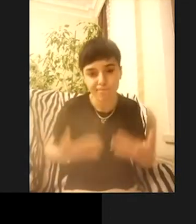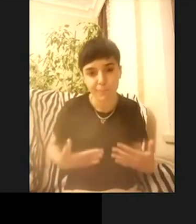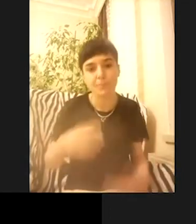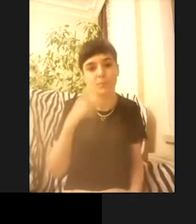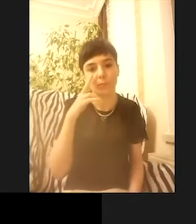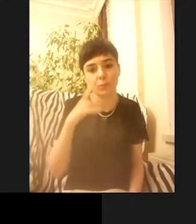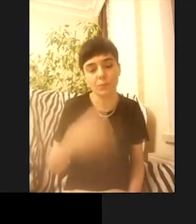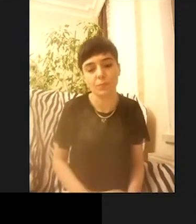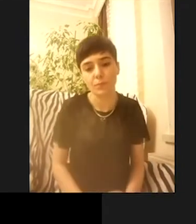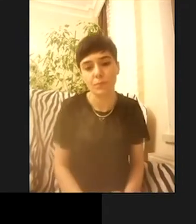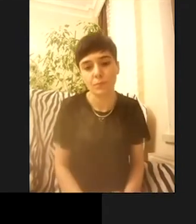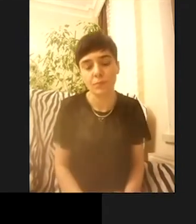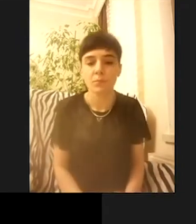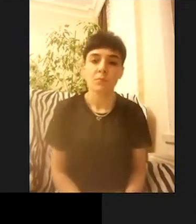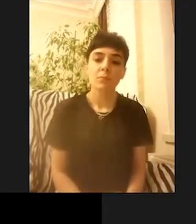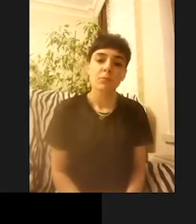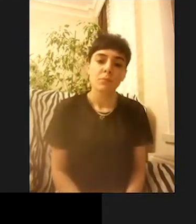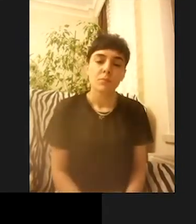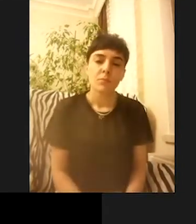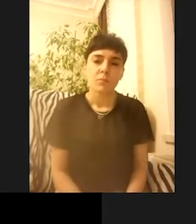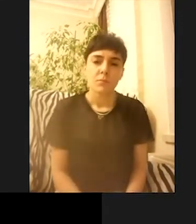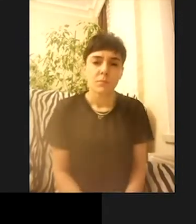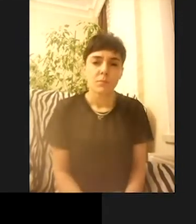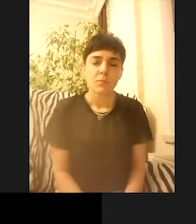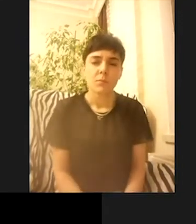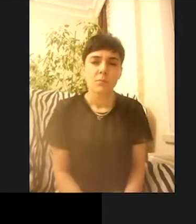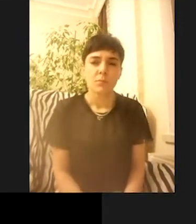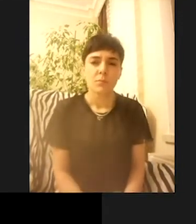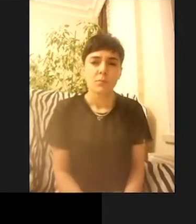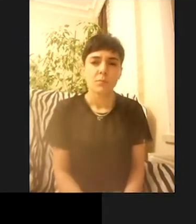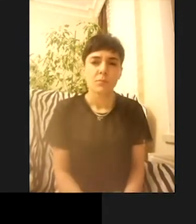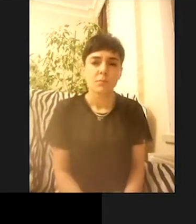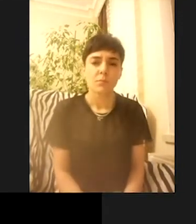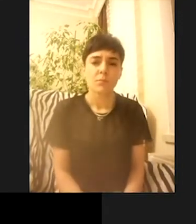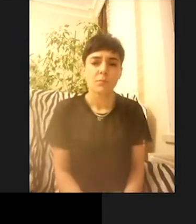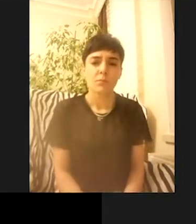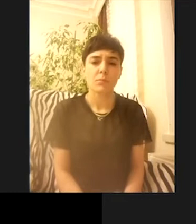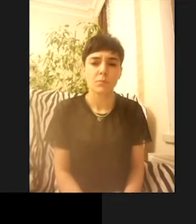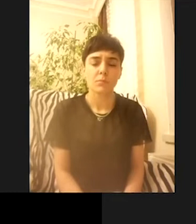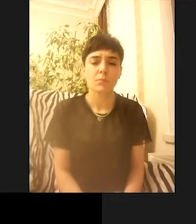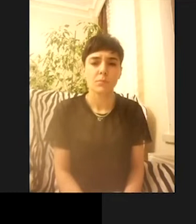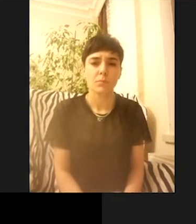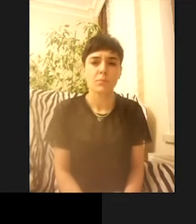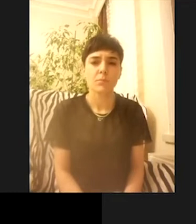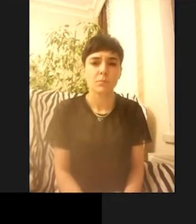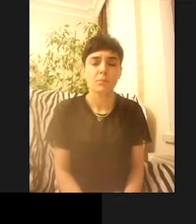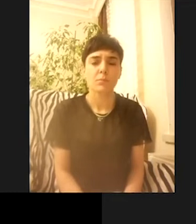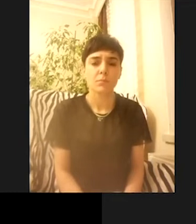how people actually conceptualize gendered identity or sexual orientation based on coming